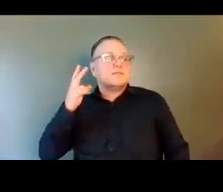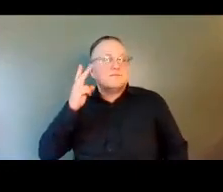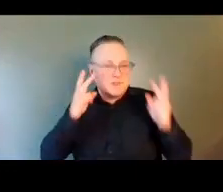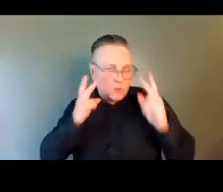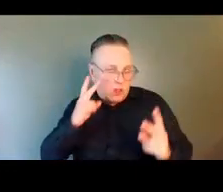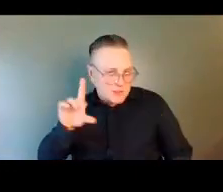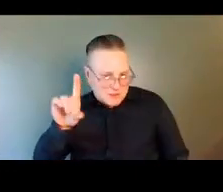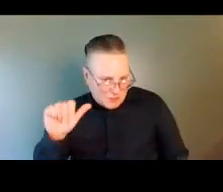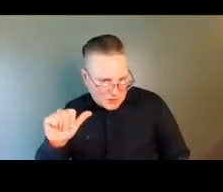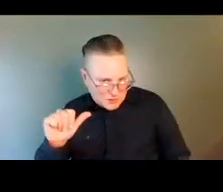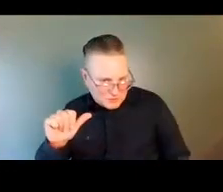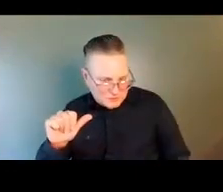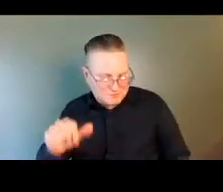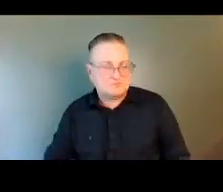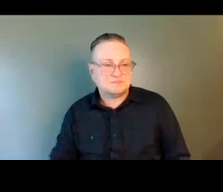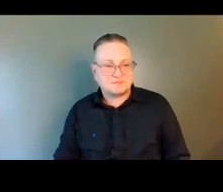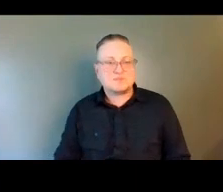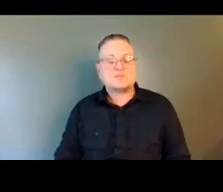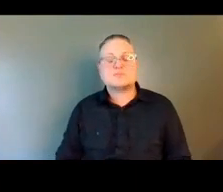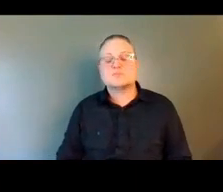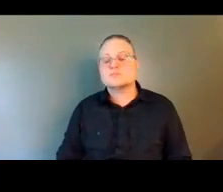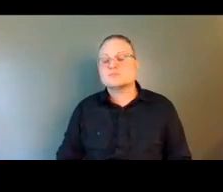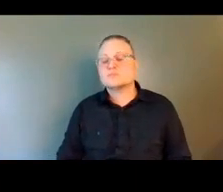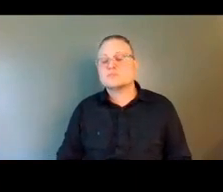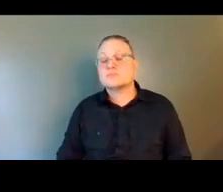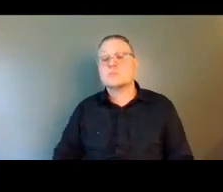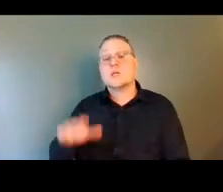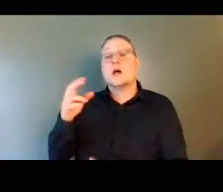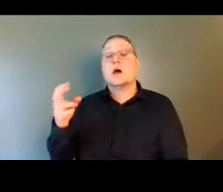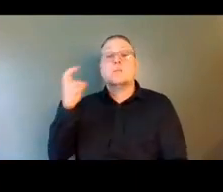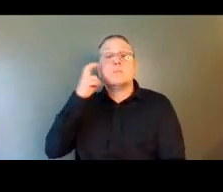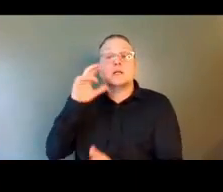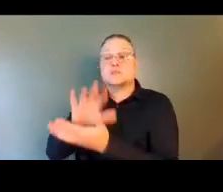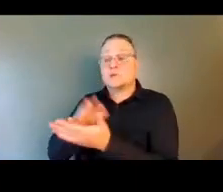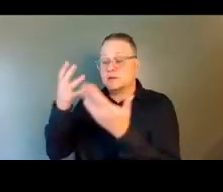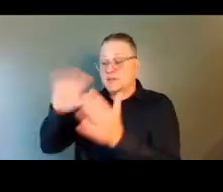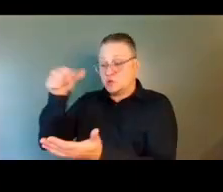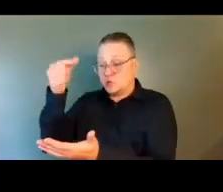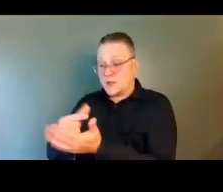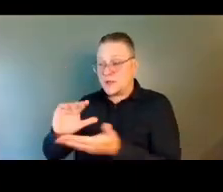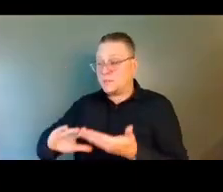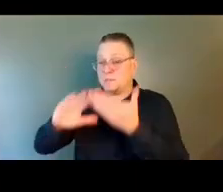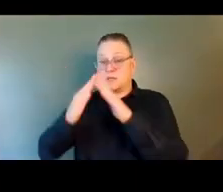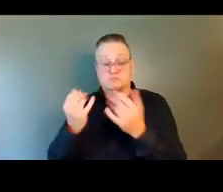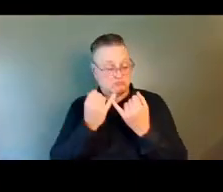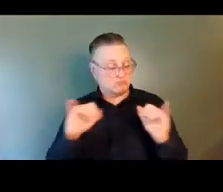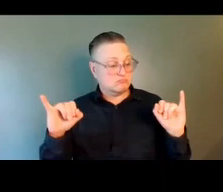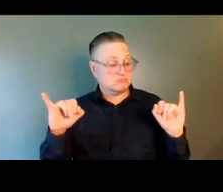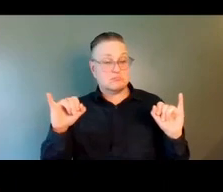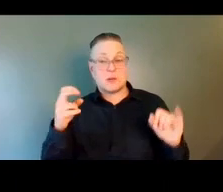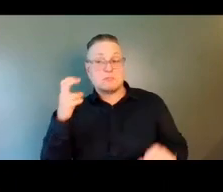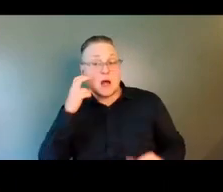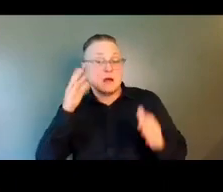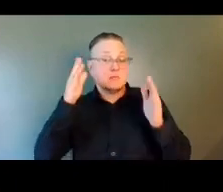One of the things I did when I graduated and became an independent blind person traveling safely in the environment and in